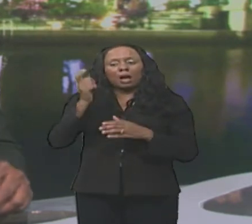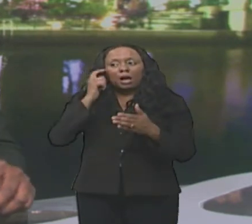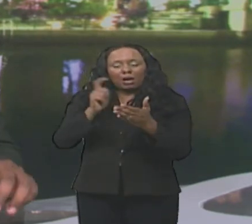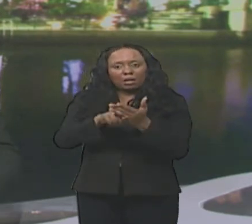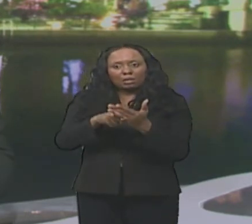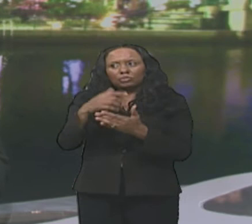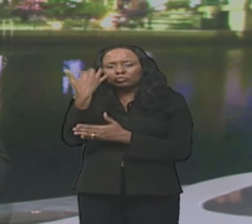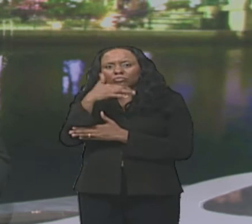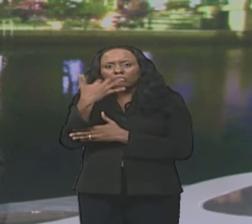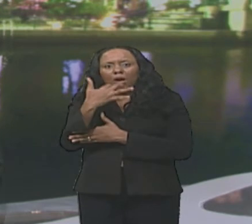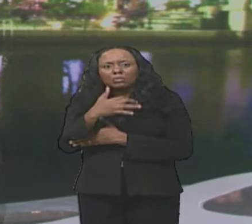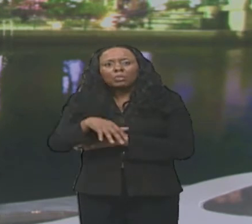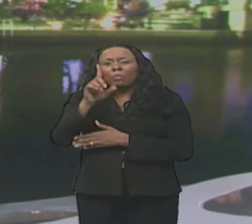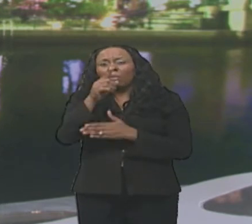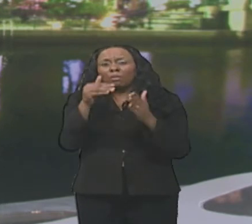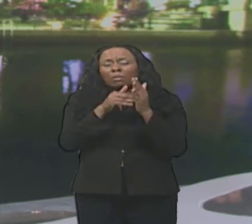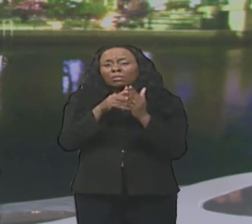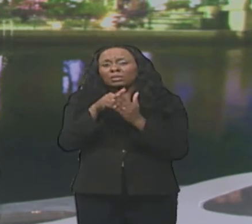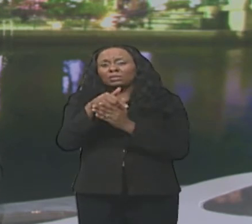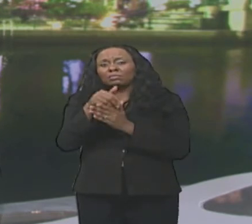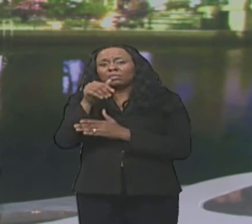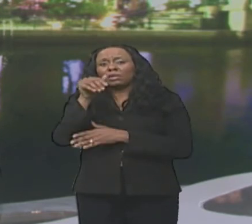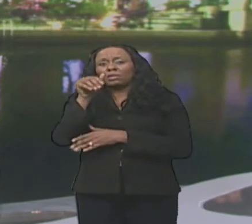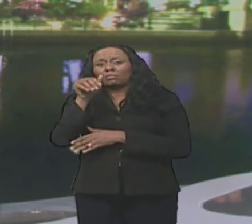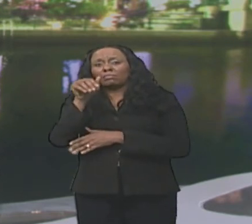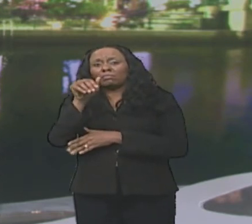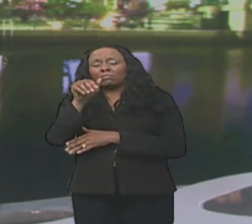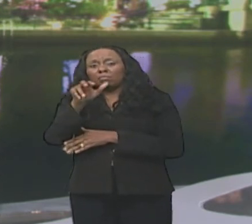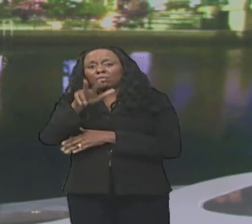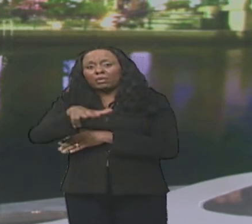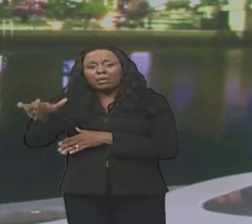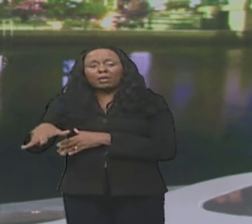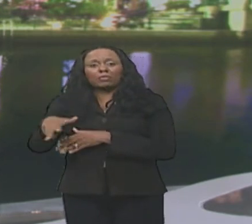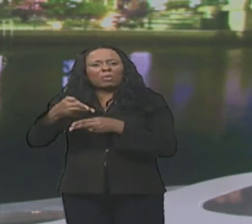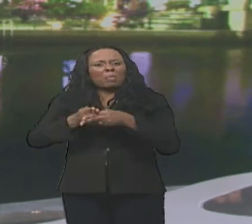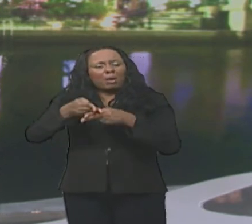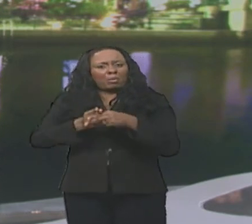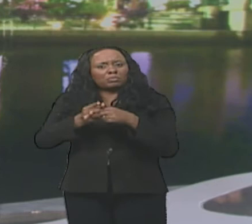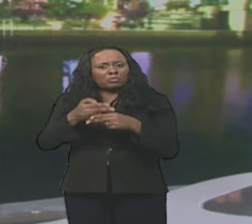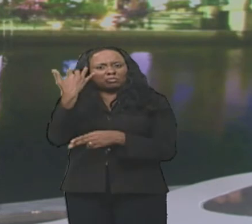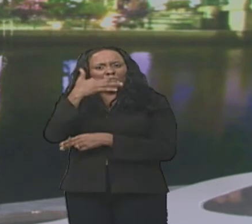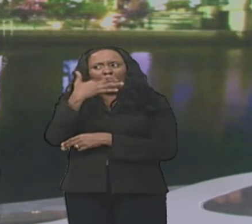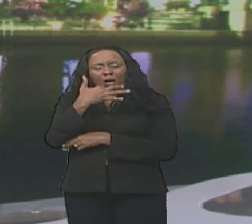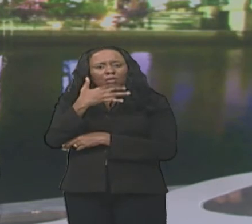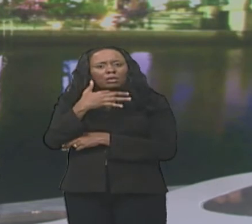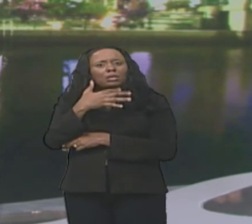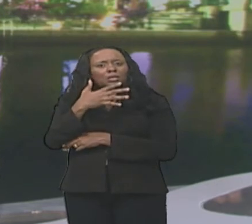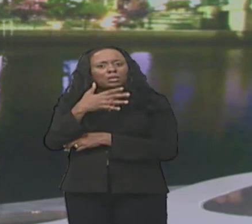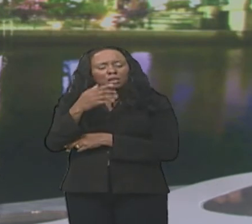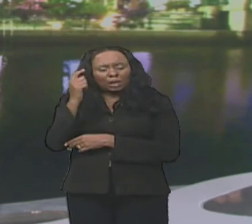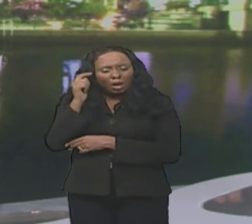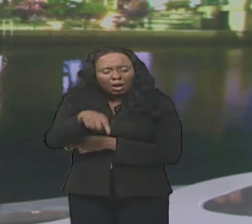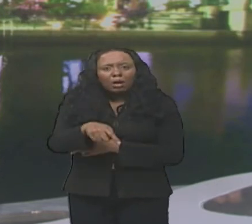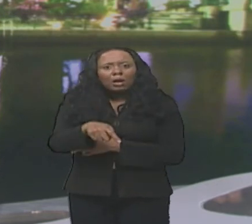seizing 1,033 pounds of cannabis. The drugs were recovered along the seashore in 22 nylon bags in the